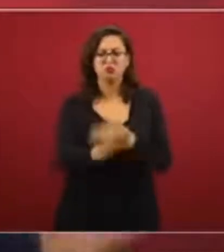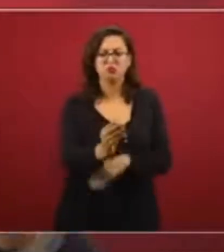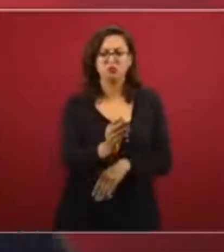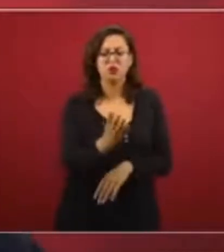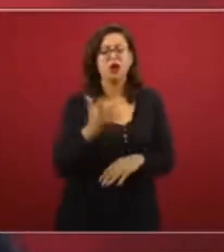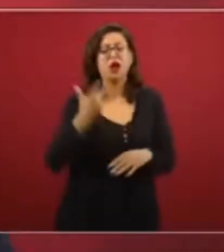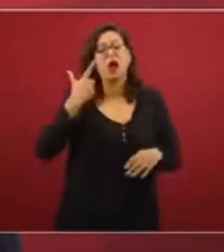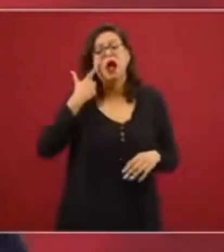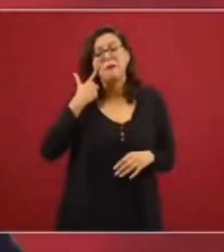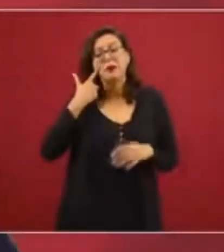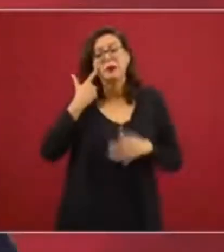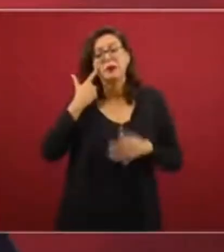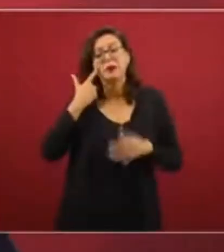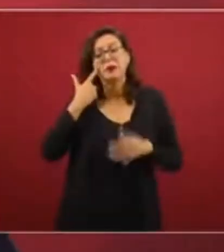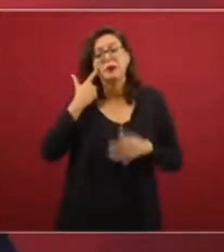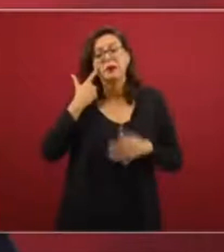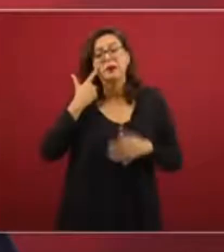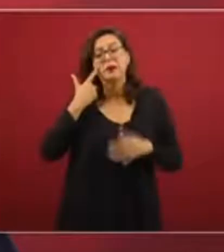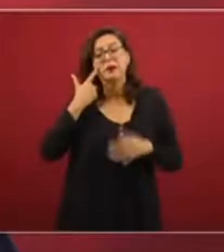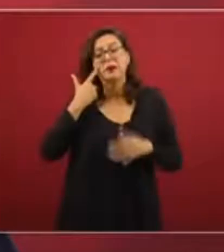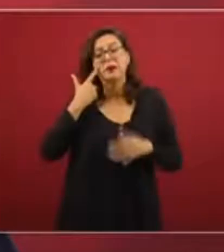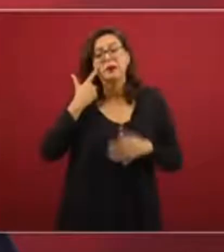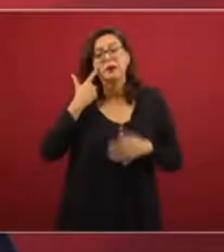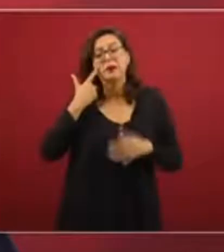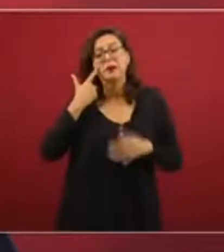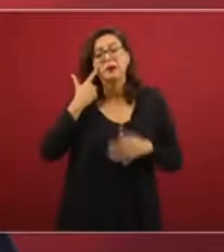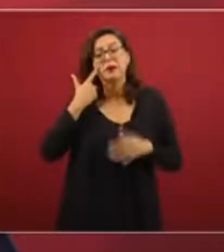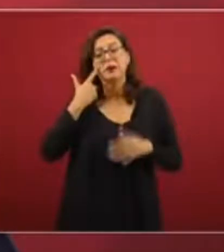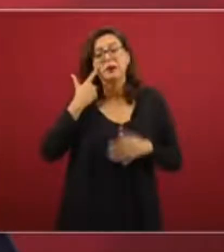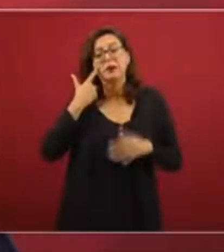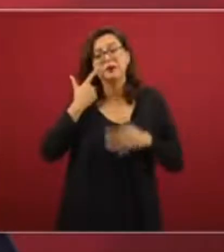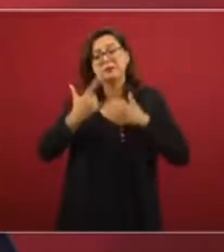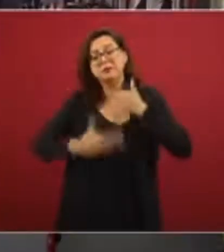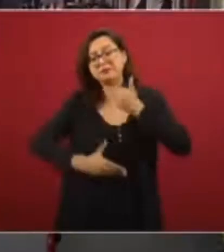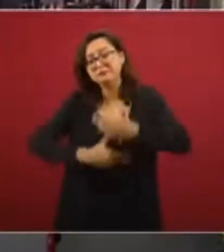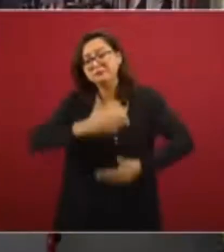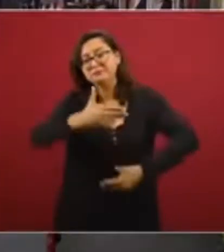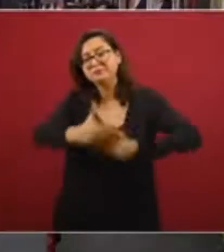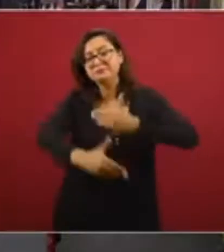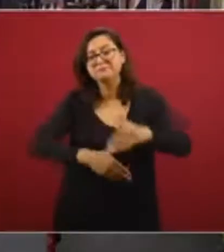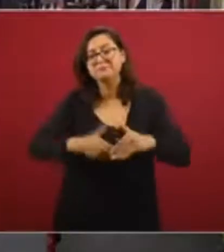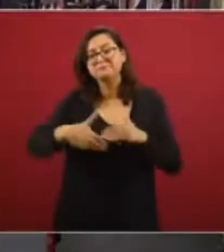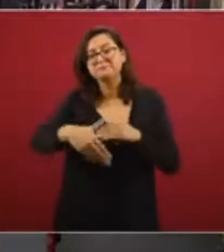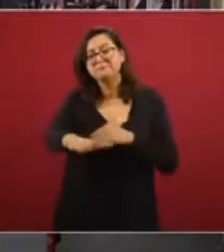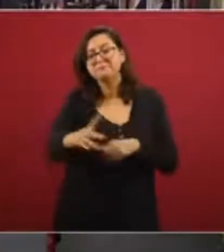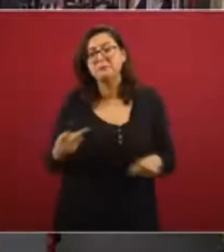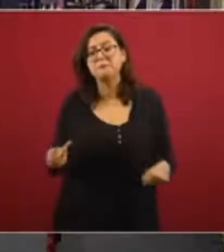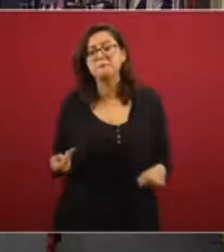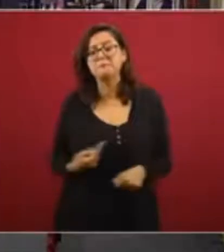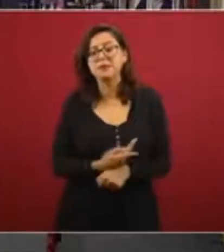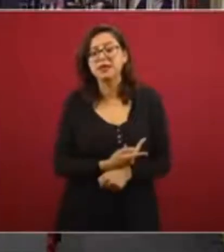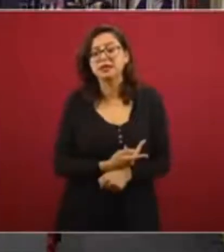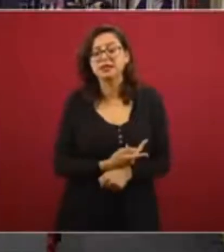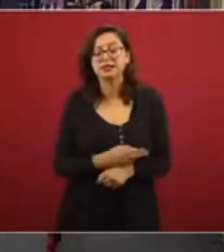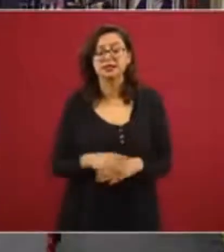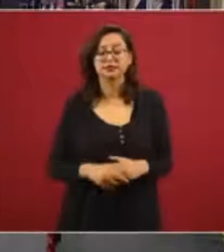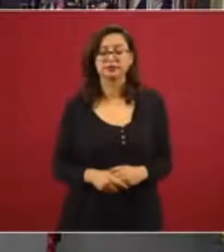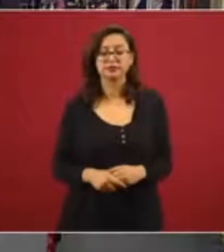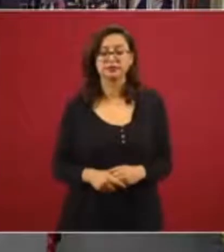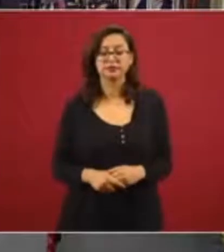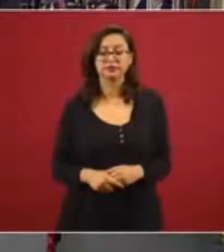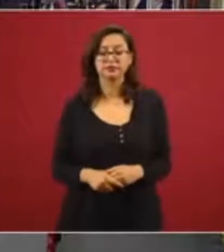Vamos a ver qué sucede. So let's see what occurs. Si